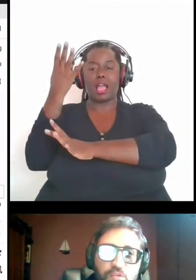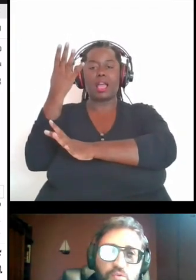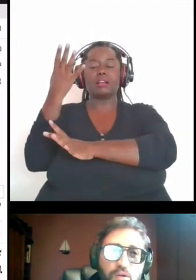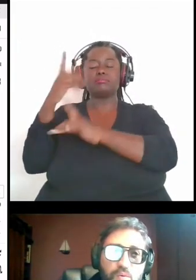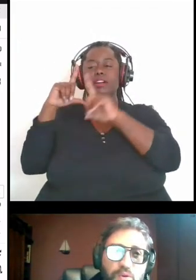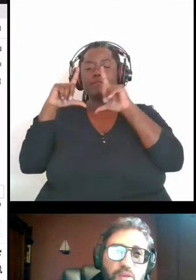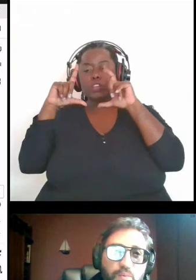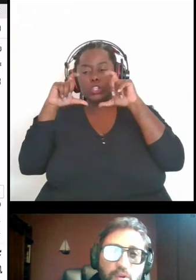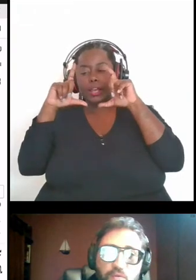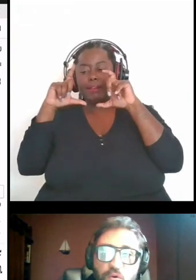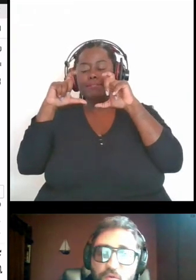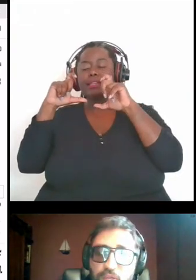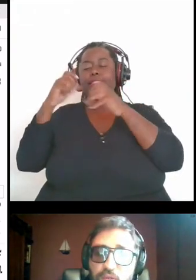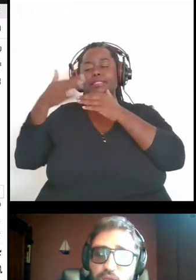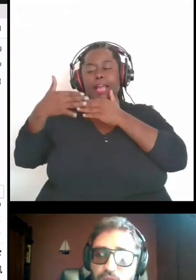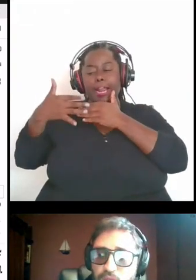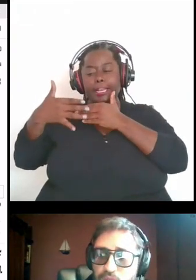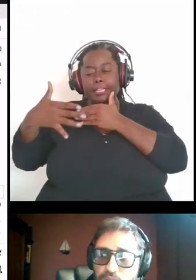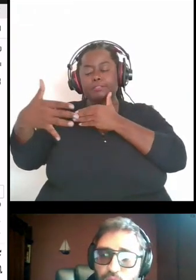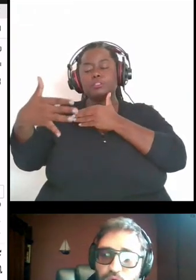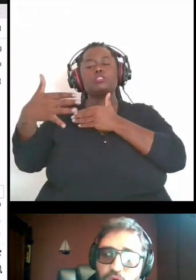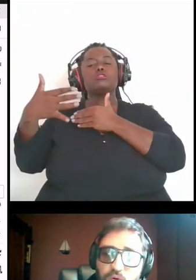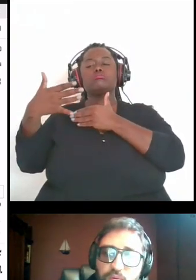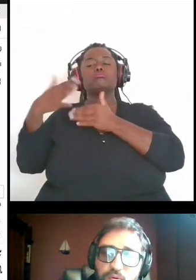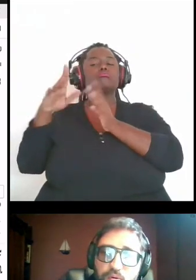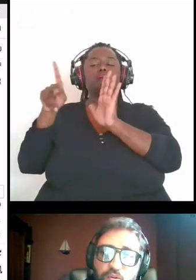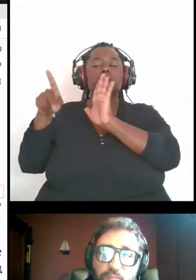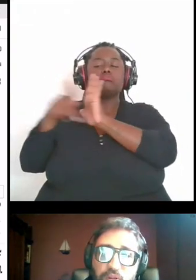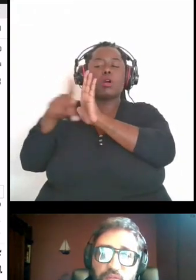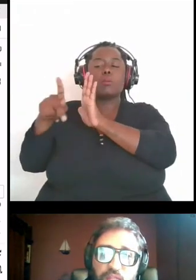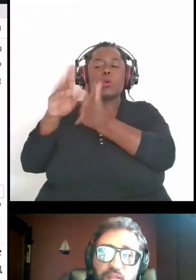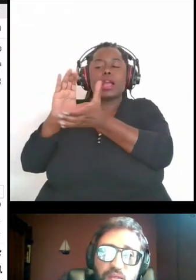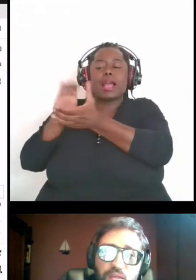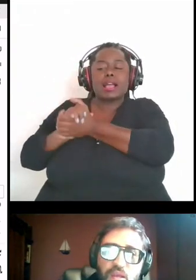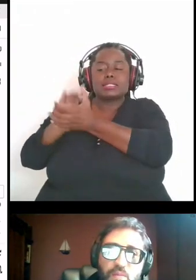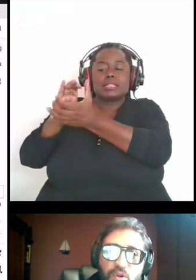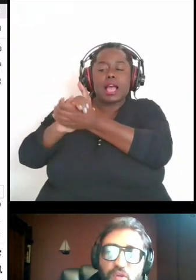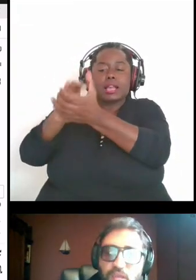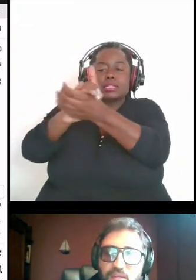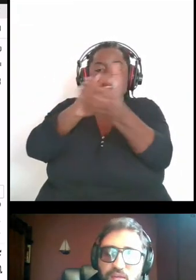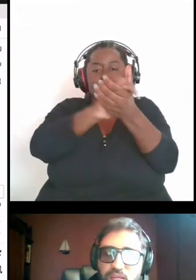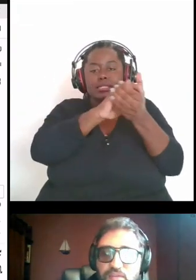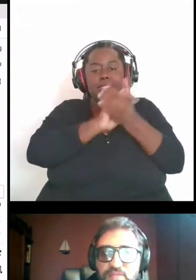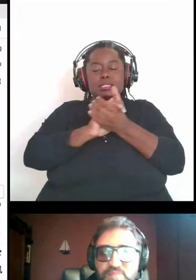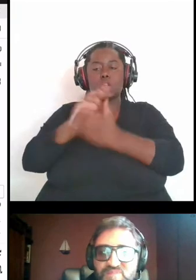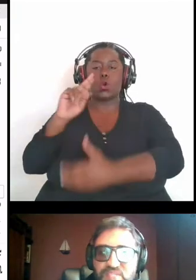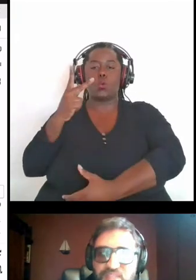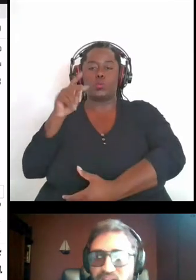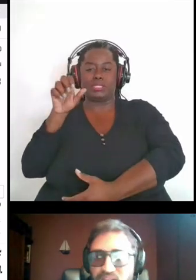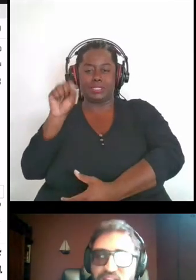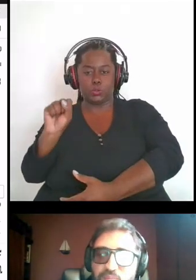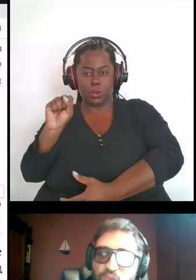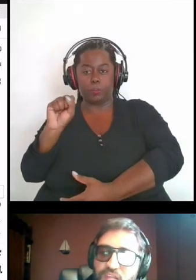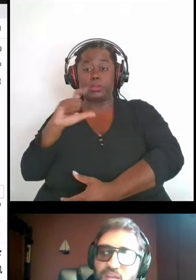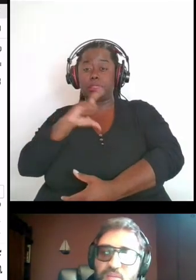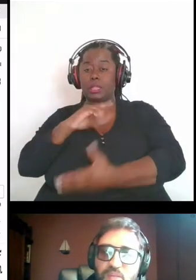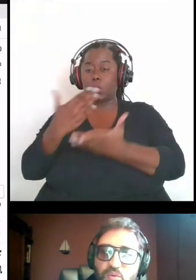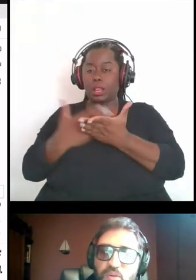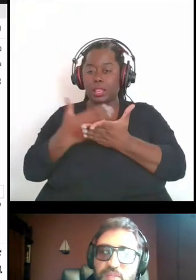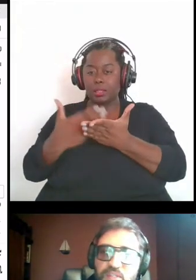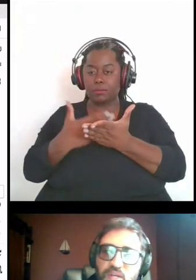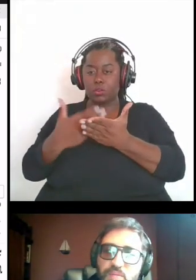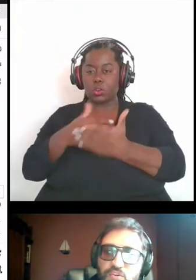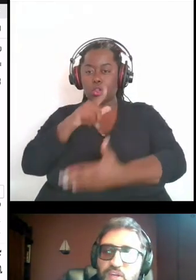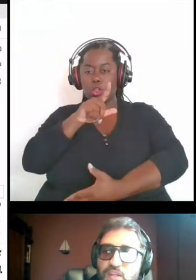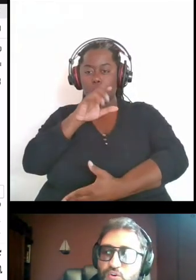archive with real pictures from homosexual couples so here you have